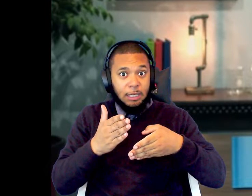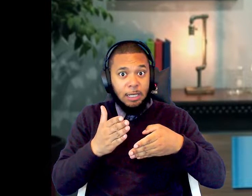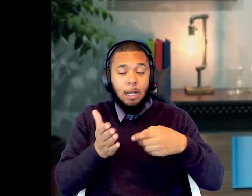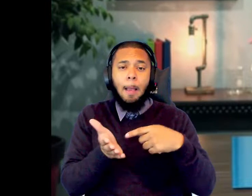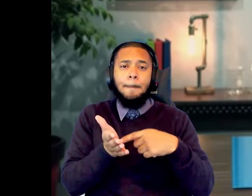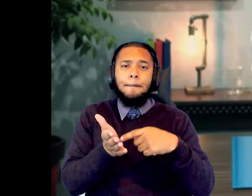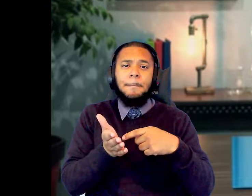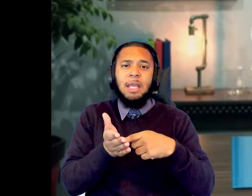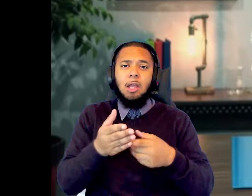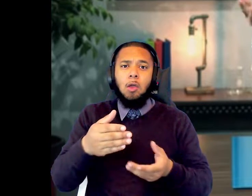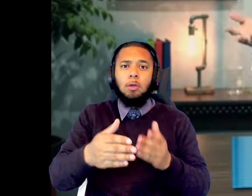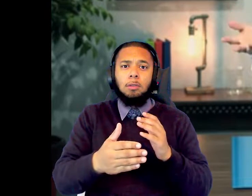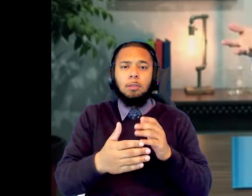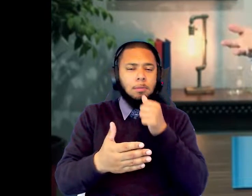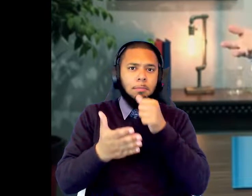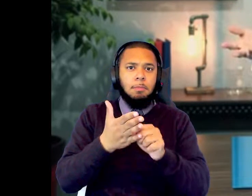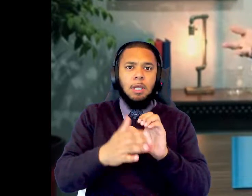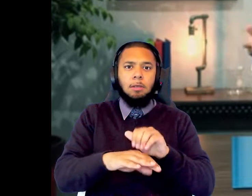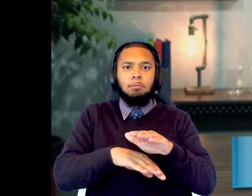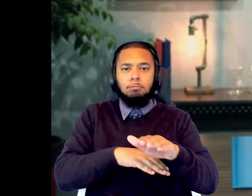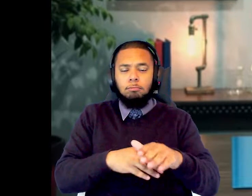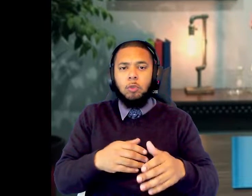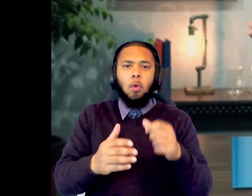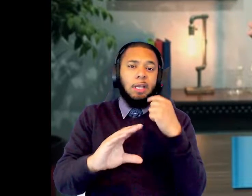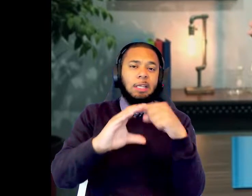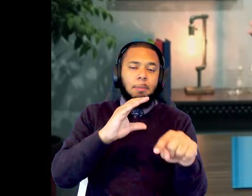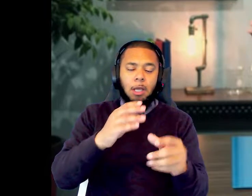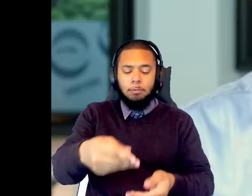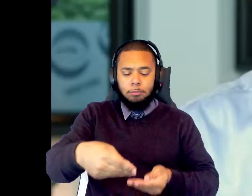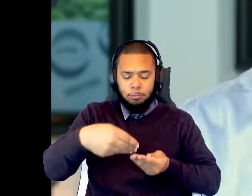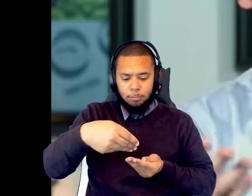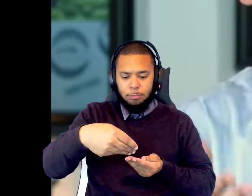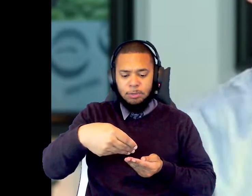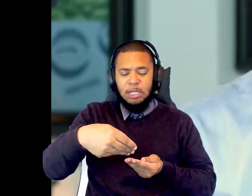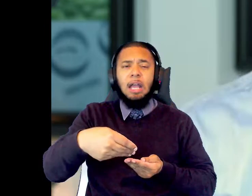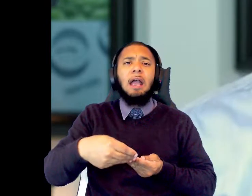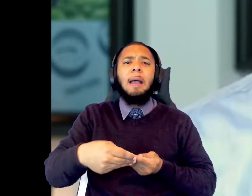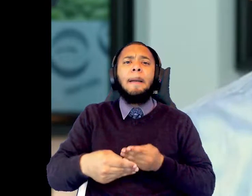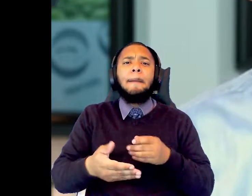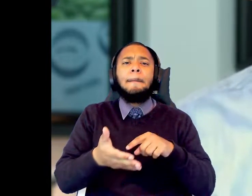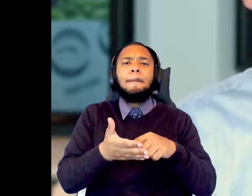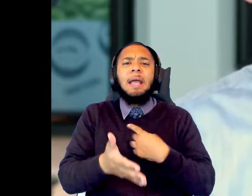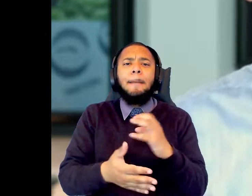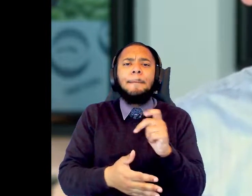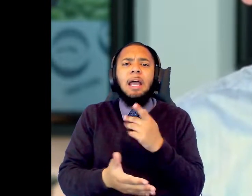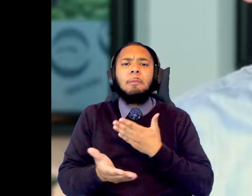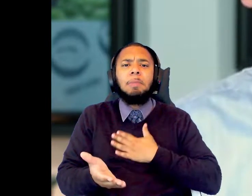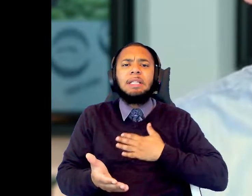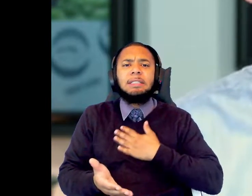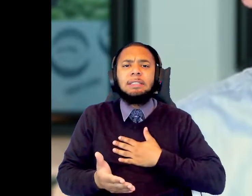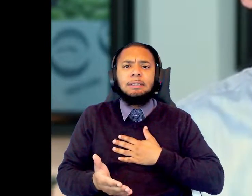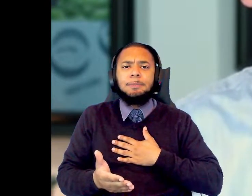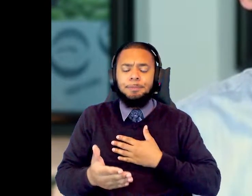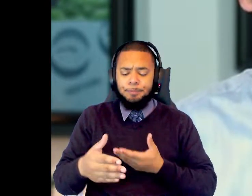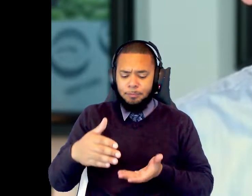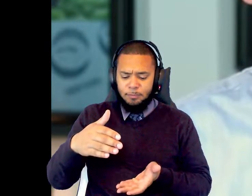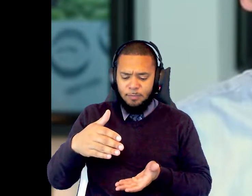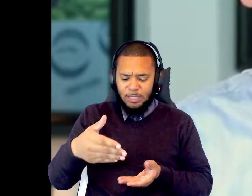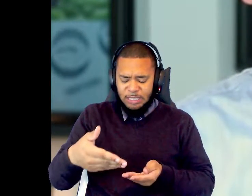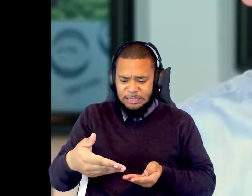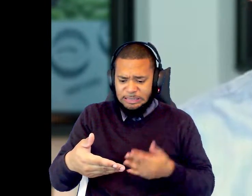And if you're like, I can't, I don't have enough money, then they say, okay, we'll charge you 20%